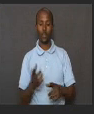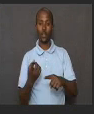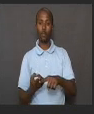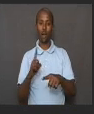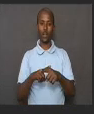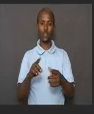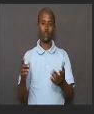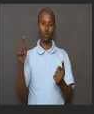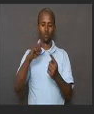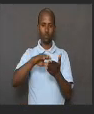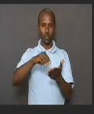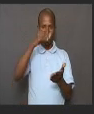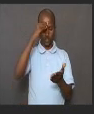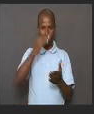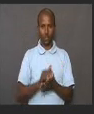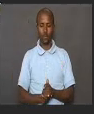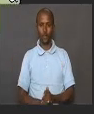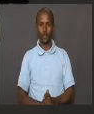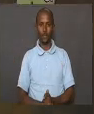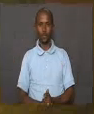Let's get back to our lesson.